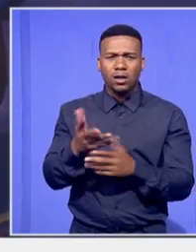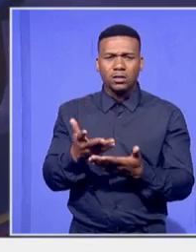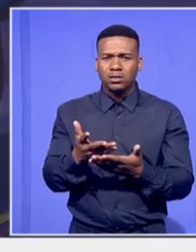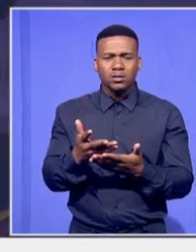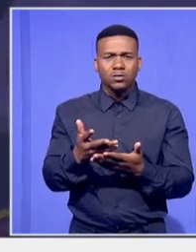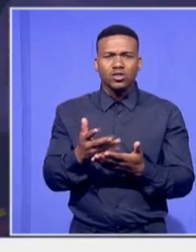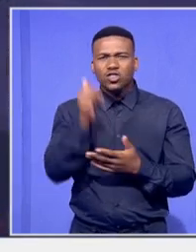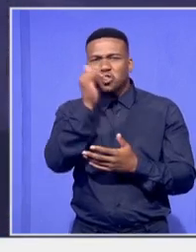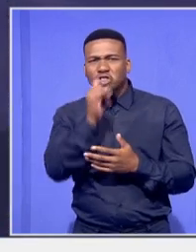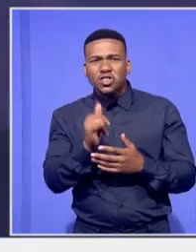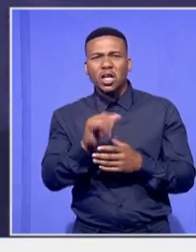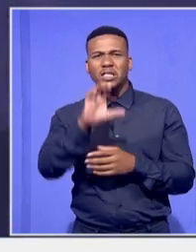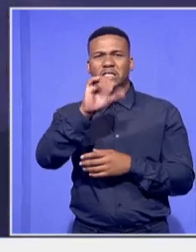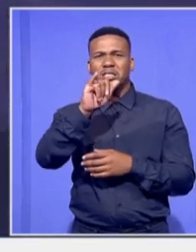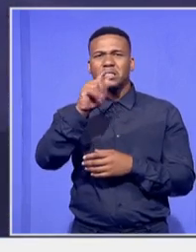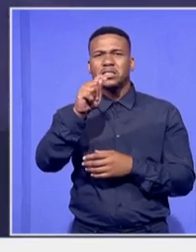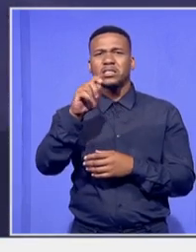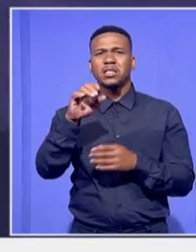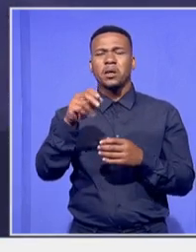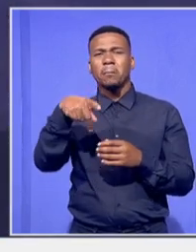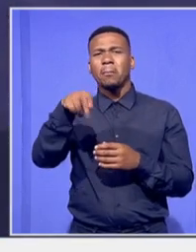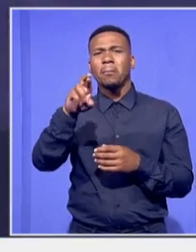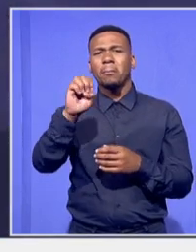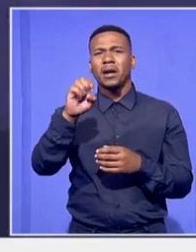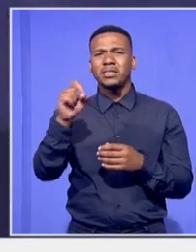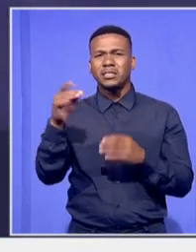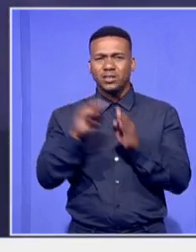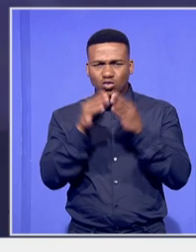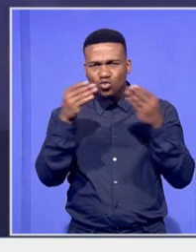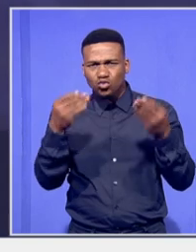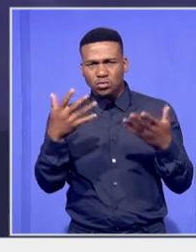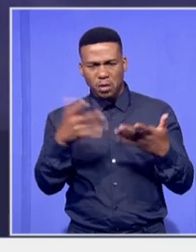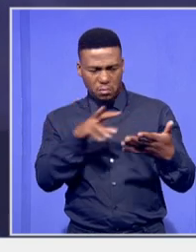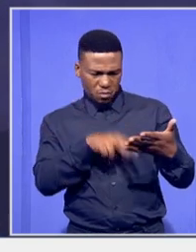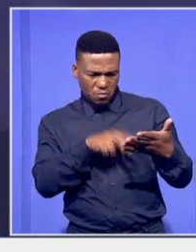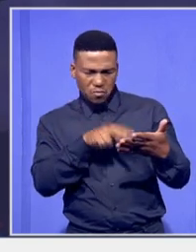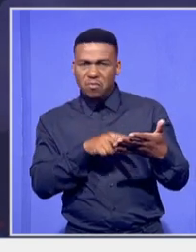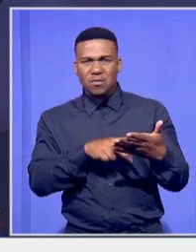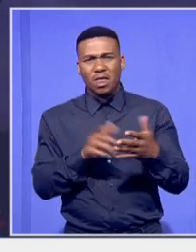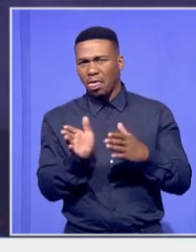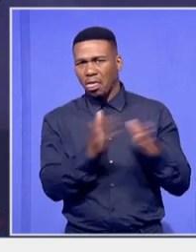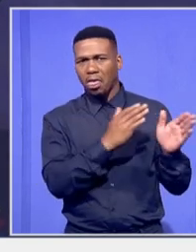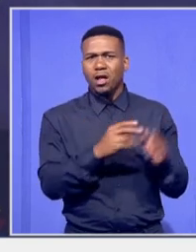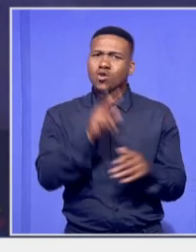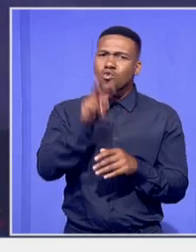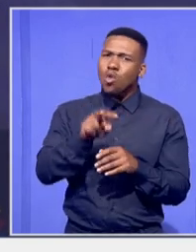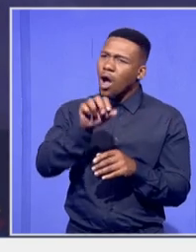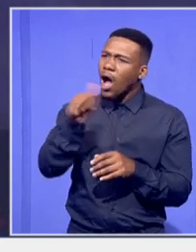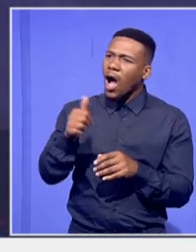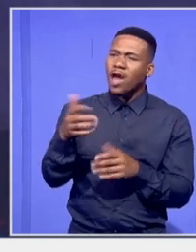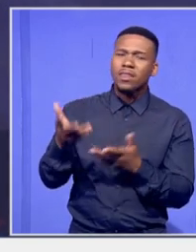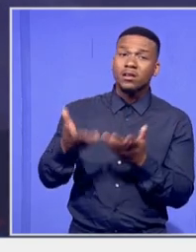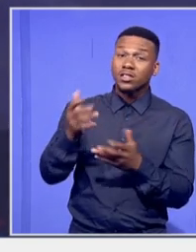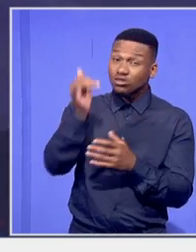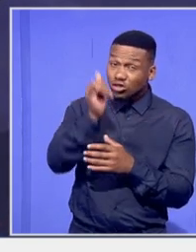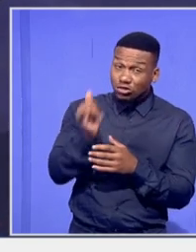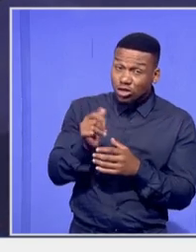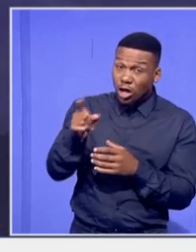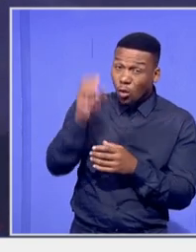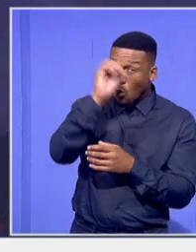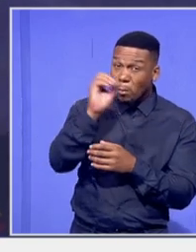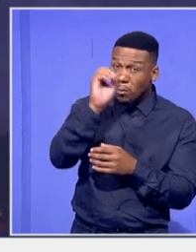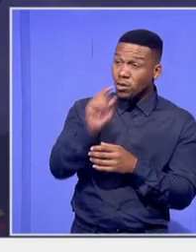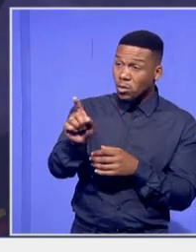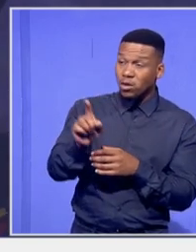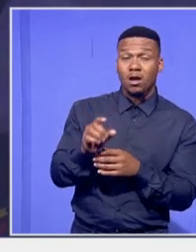City Press recently. And we can look at independent opinion polls. We can look at the ANC's opinion polls. And